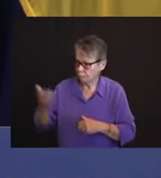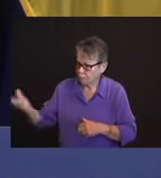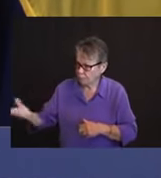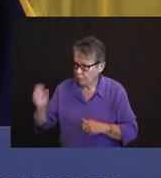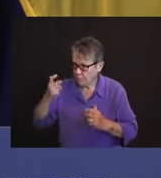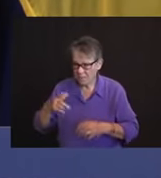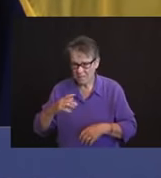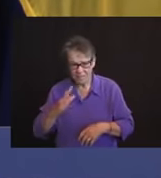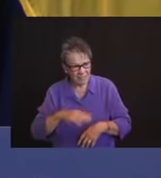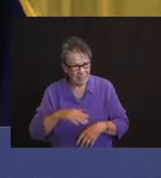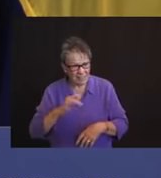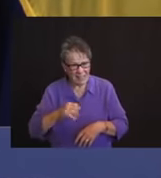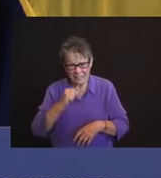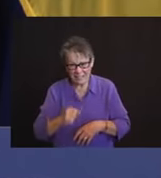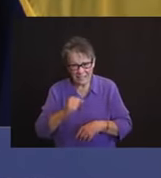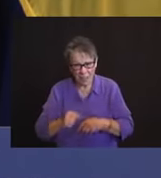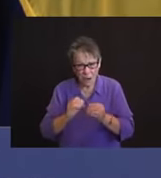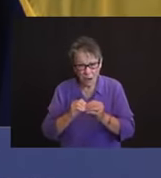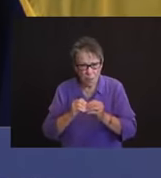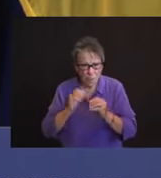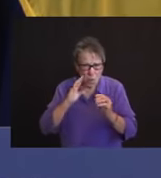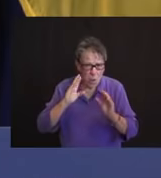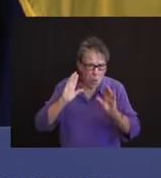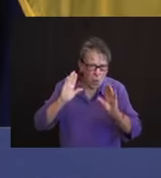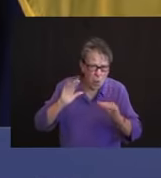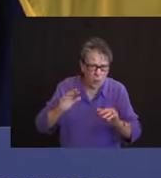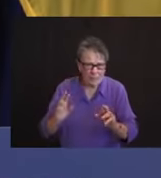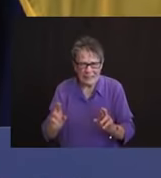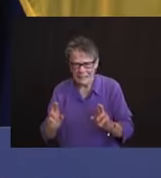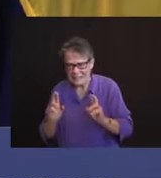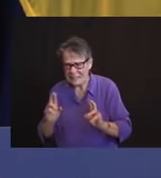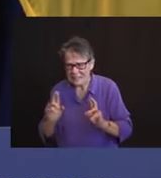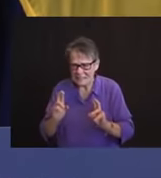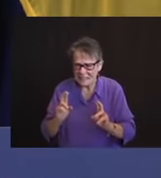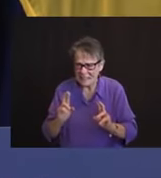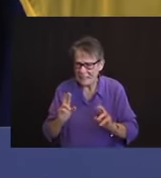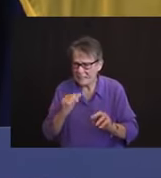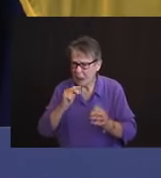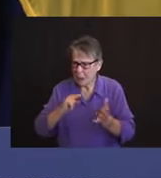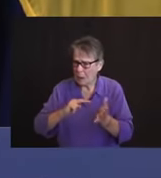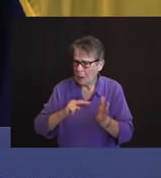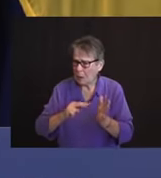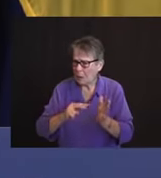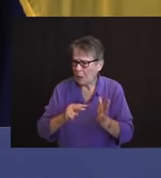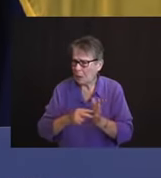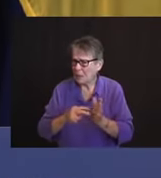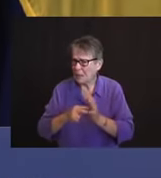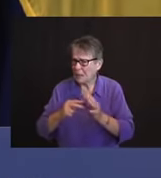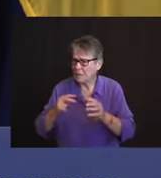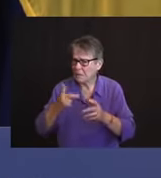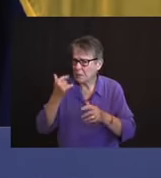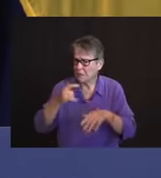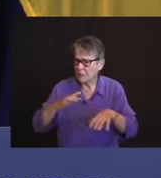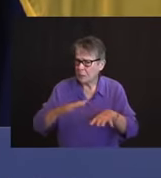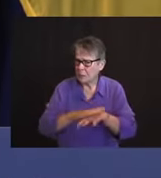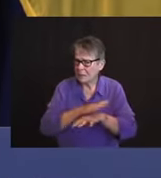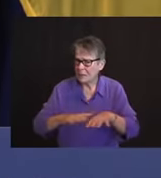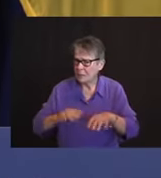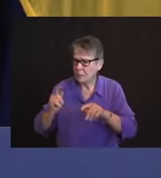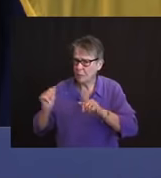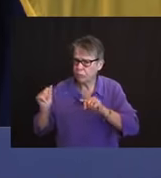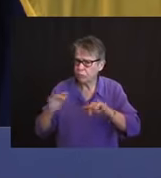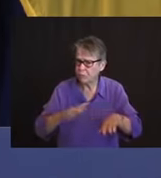hope it's not a canary in the coal mine of shore-related infections, but that's something I know you're watching carefully with